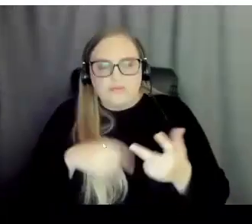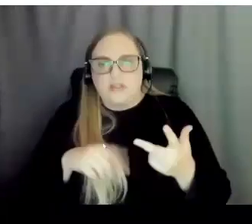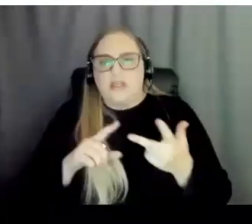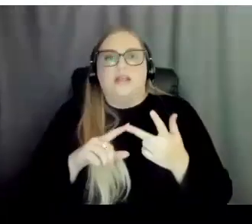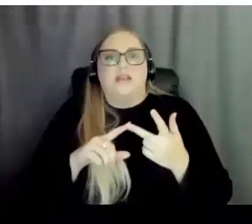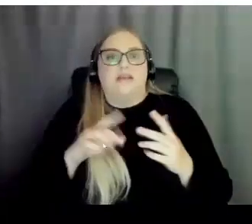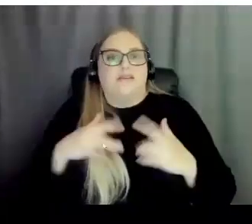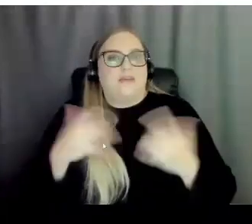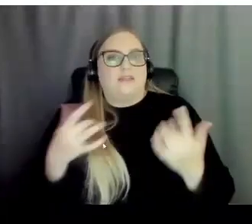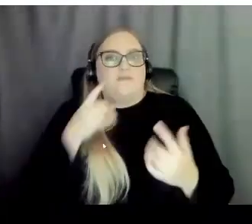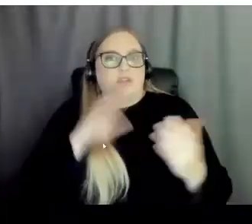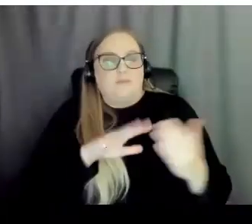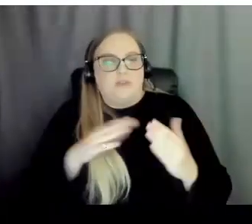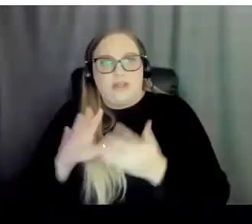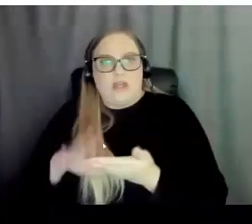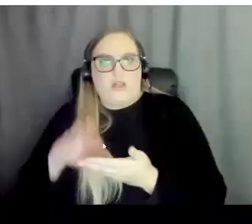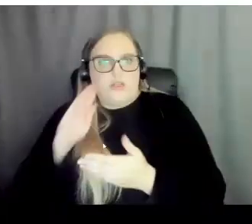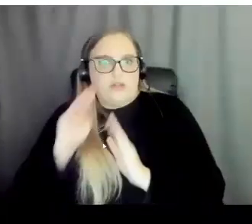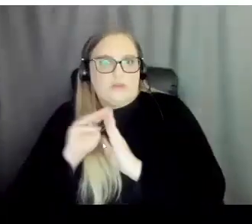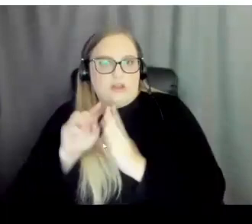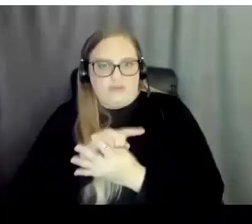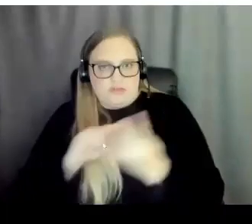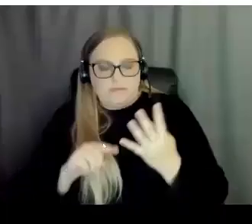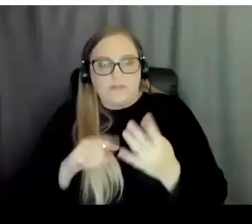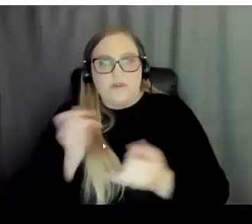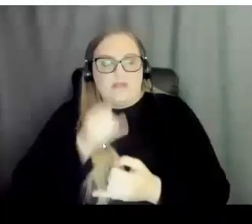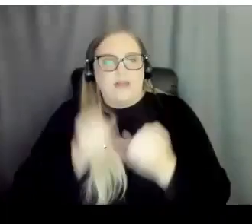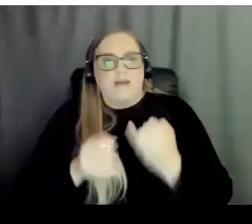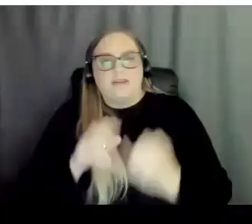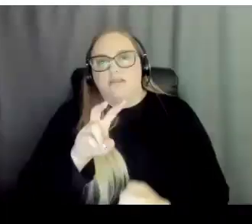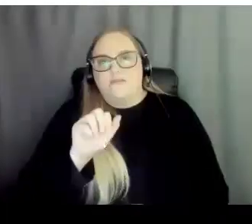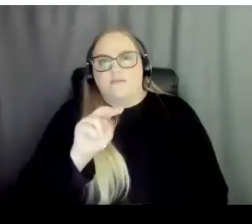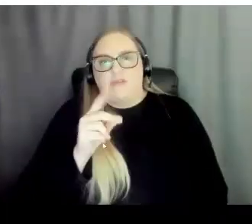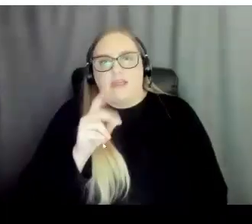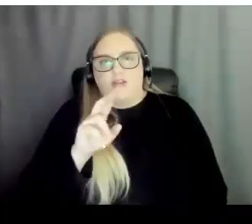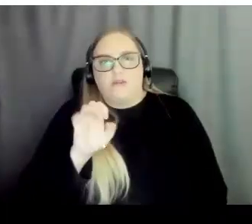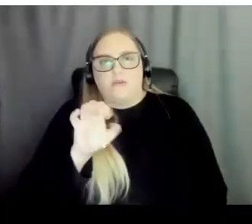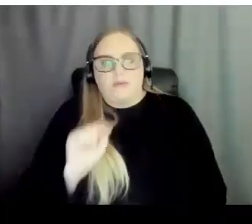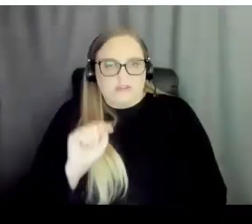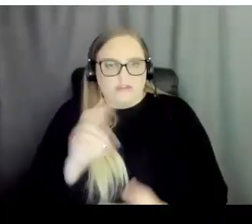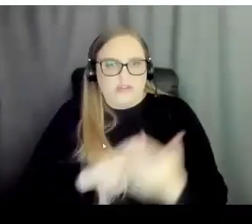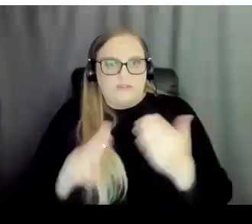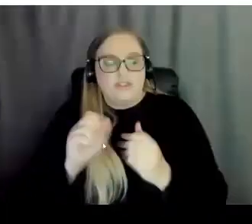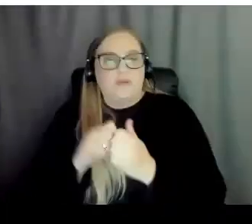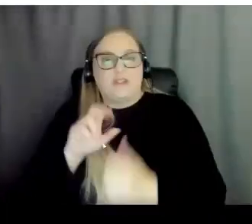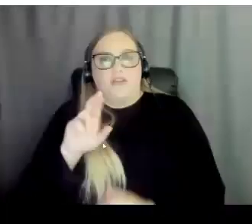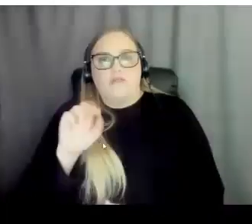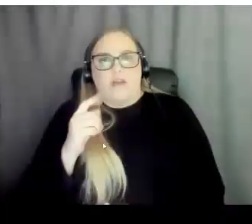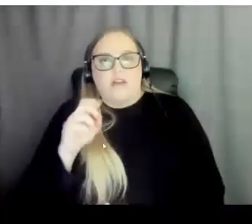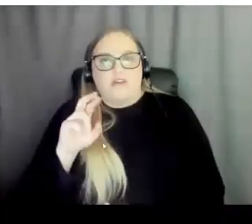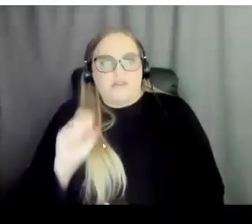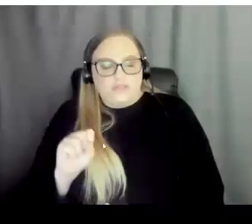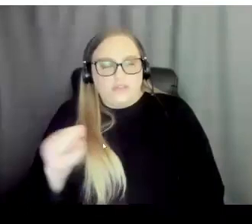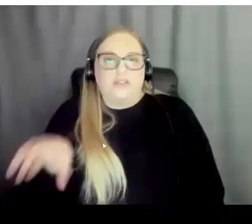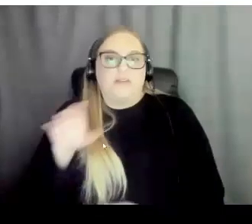modules. Last but not least, we have Vanderbilt University, who will work with Rutgers University and Oregon State University to